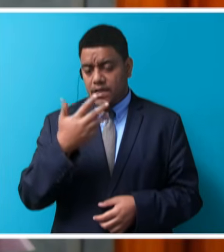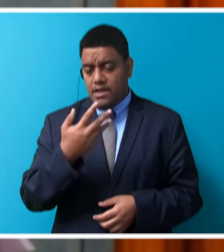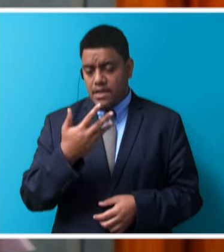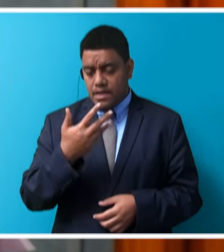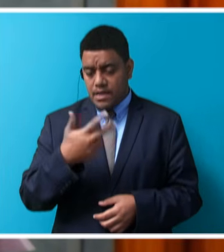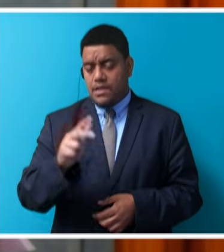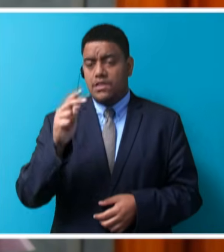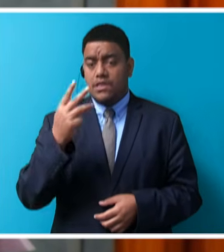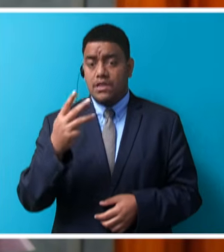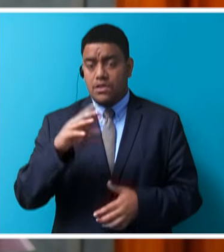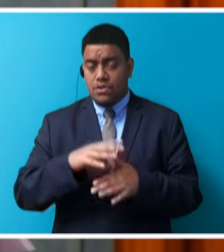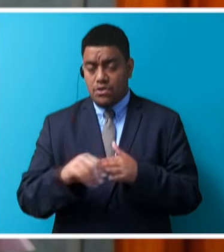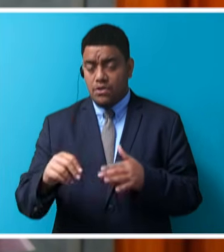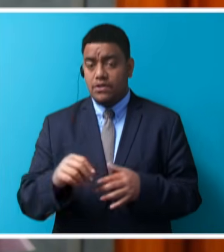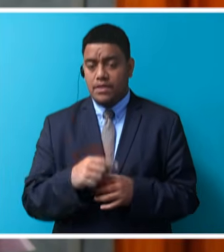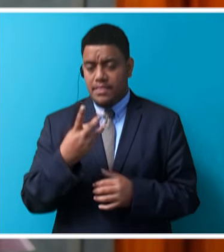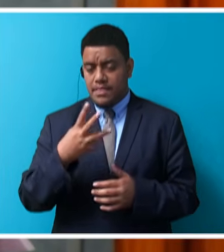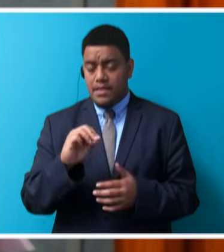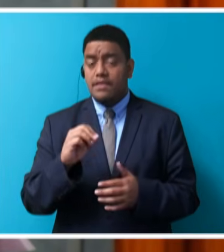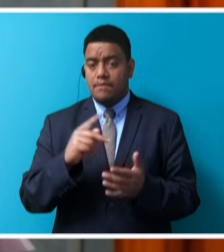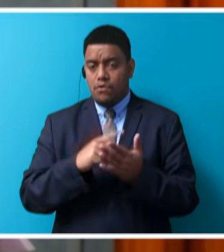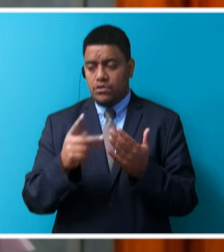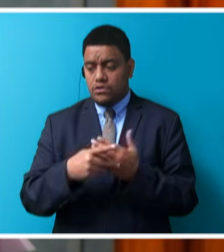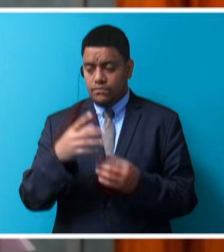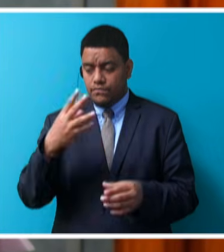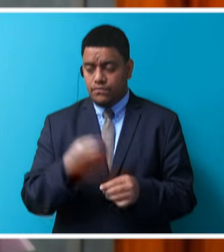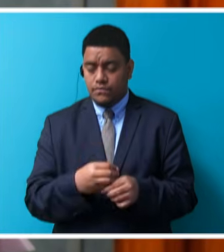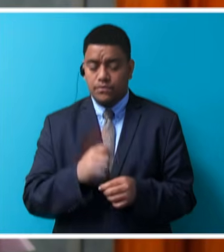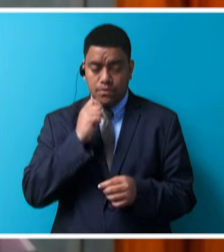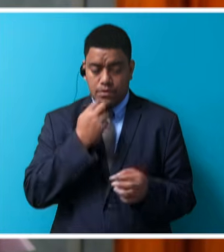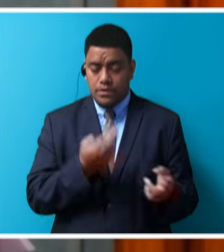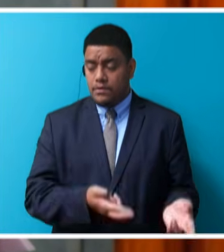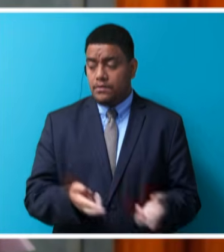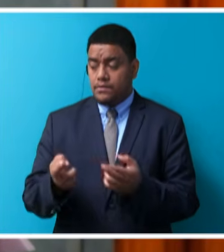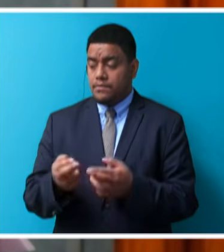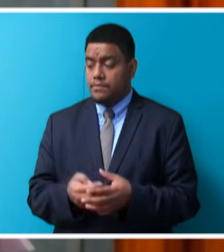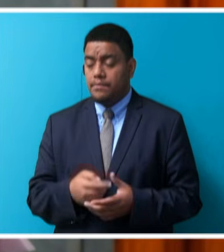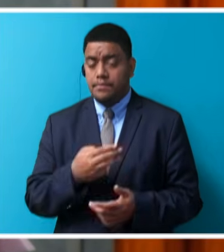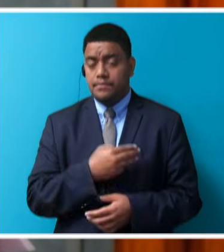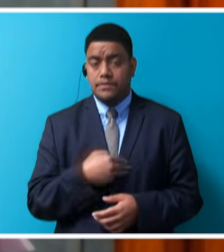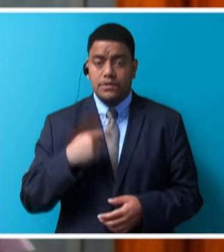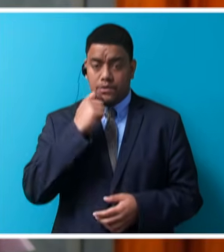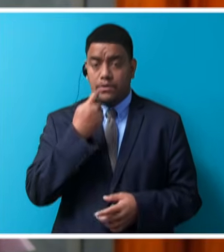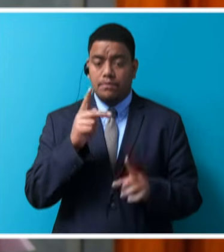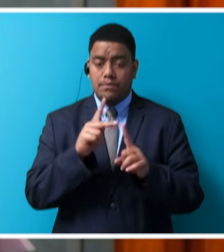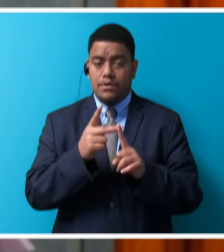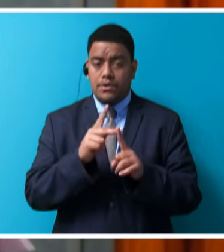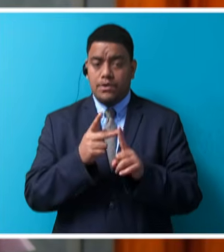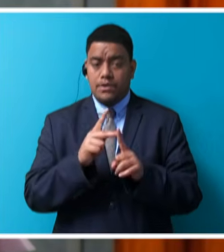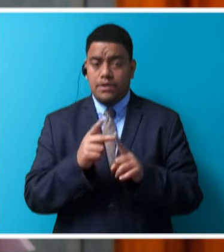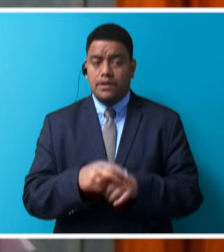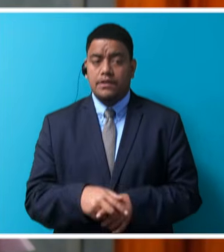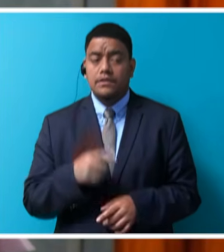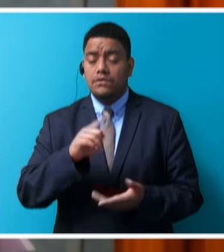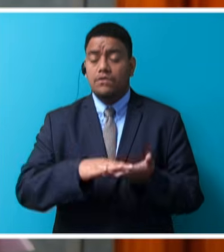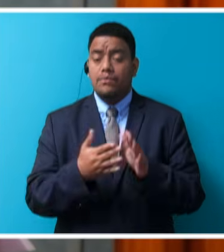$684,783 with around 30 projects expected to be implemented. The ministry will prioritize